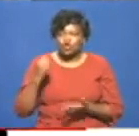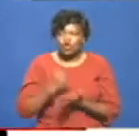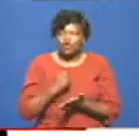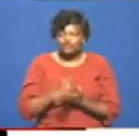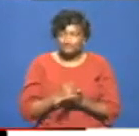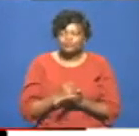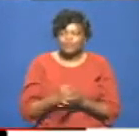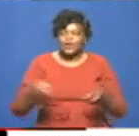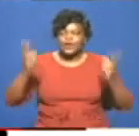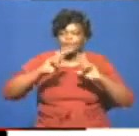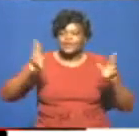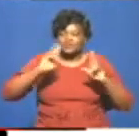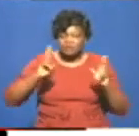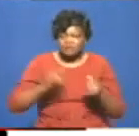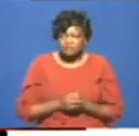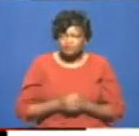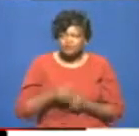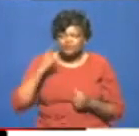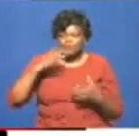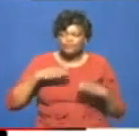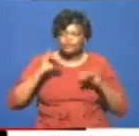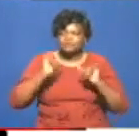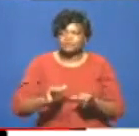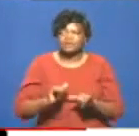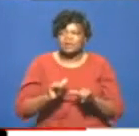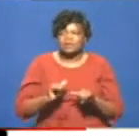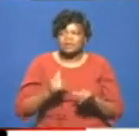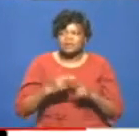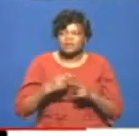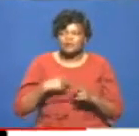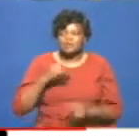be ready for occupation. I'm Regina Manyara reporting for Easy Friday.